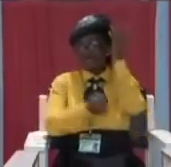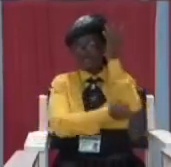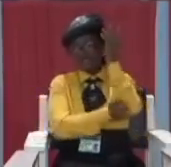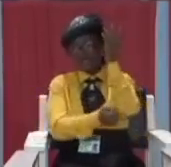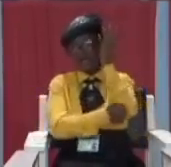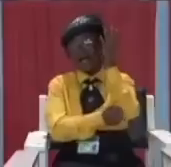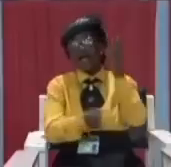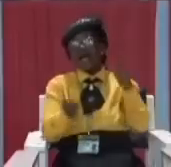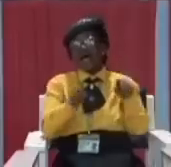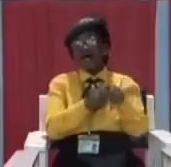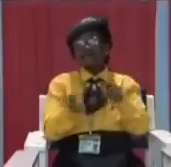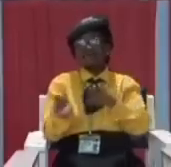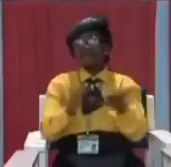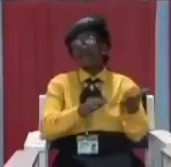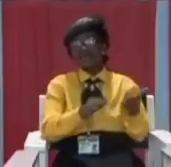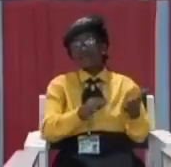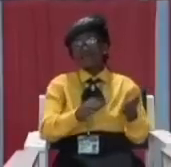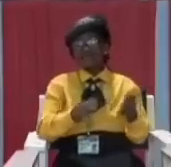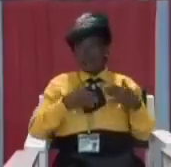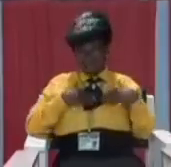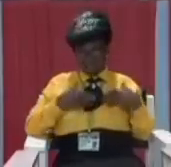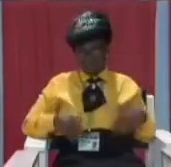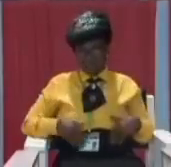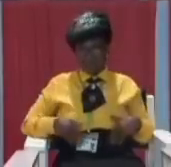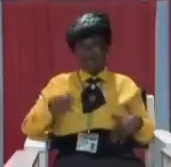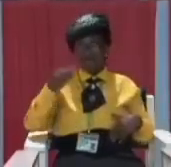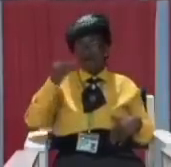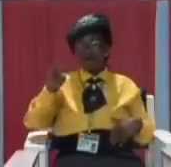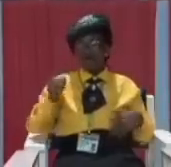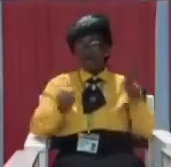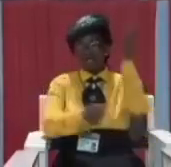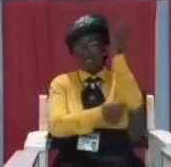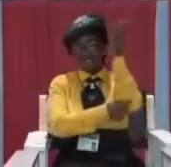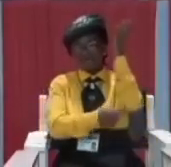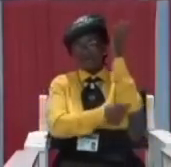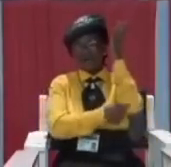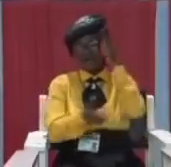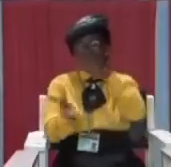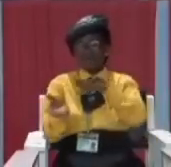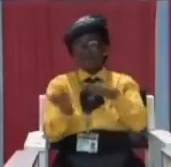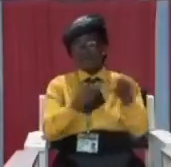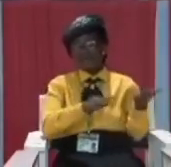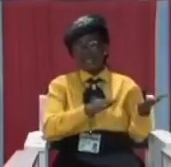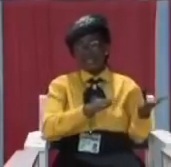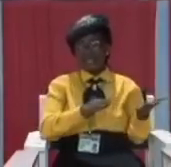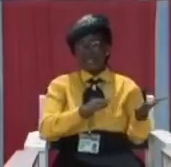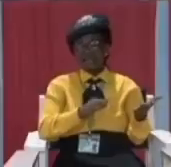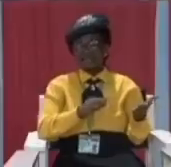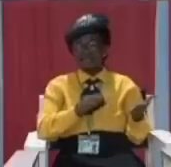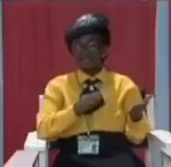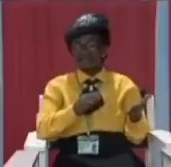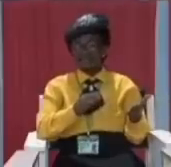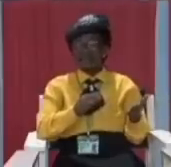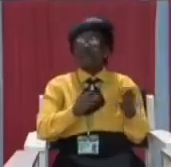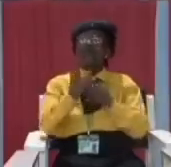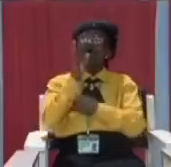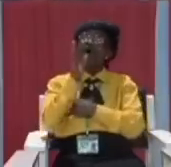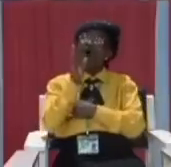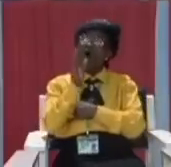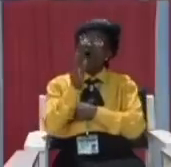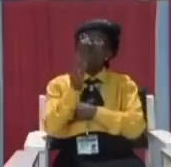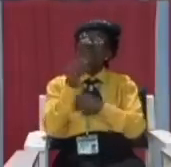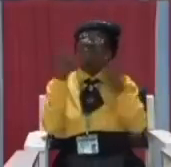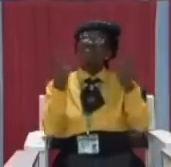The body of Abraham, dead. But God paid a visit and breathed on